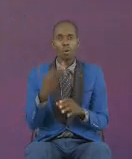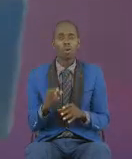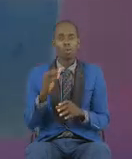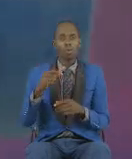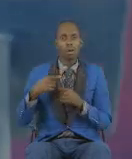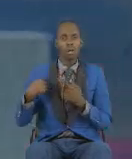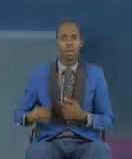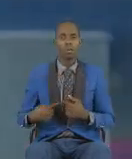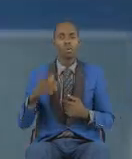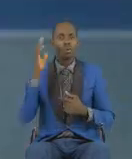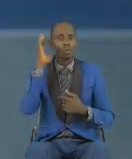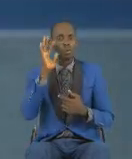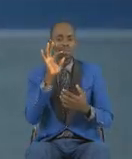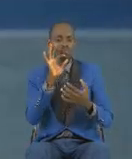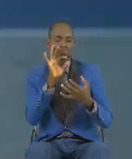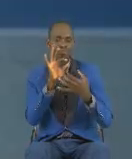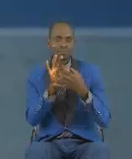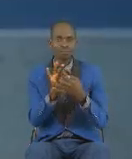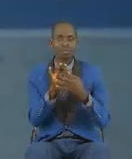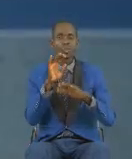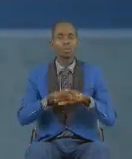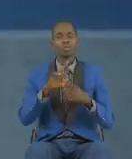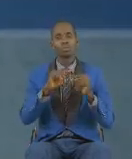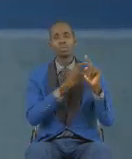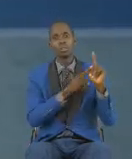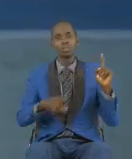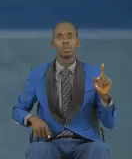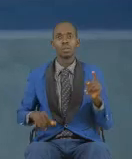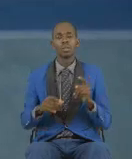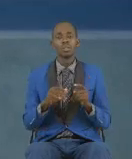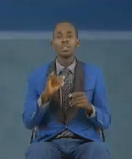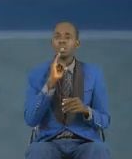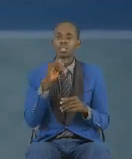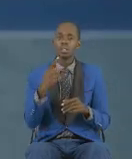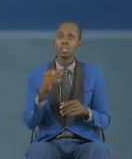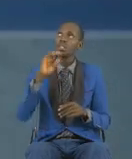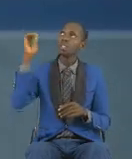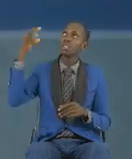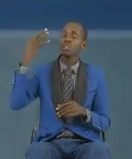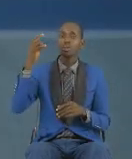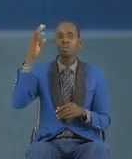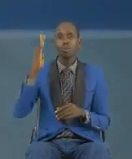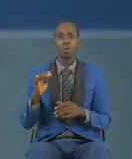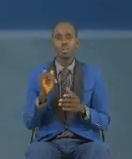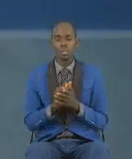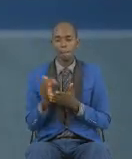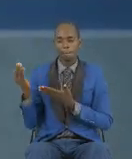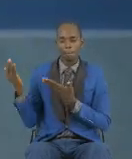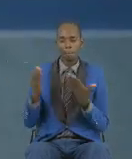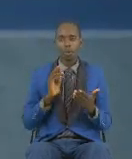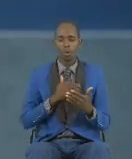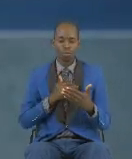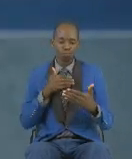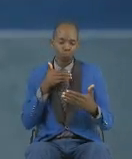cleave unto the Lord. It's the grace of God that drives us closer unto the